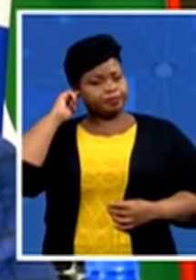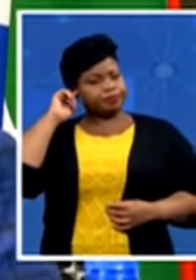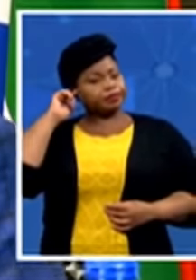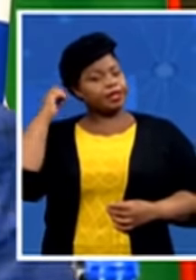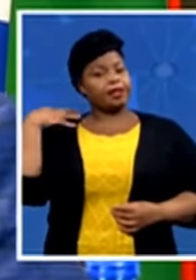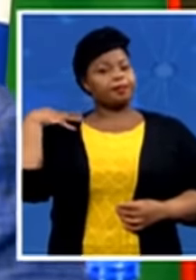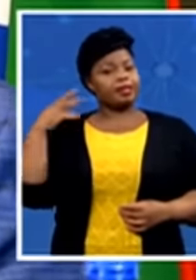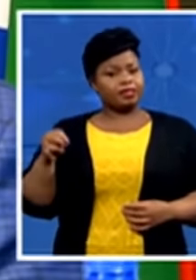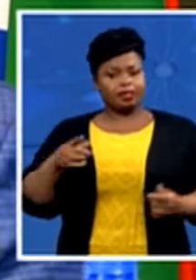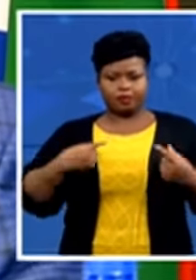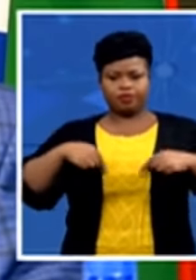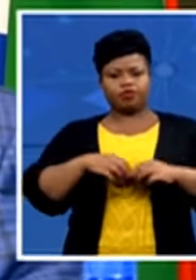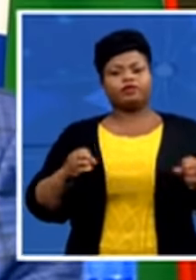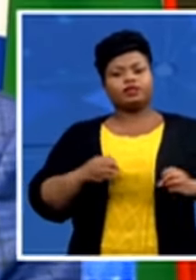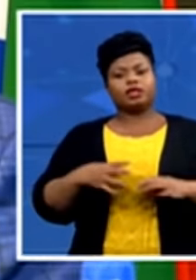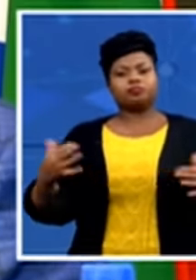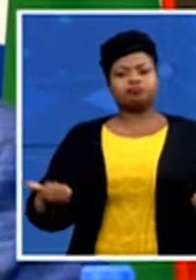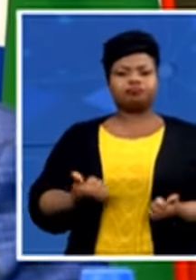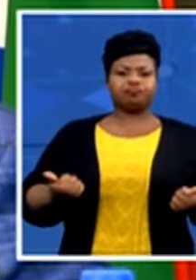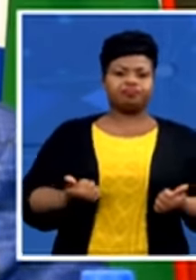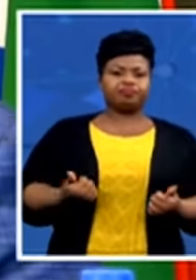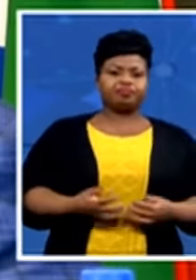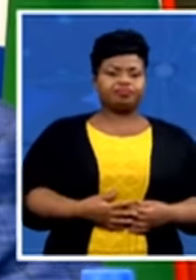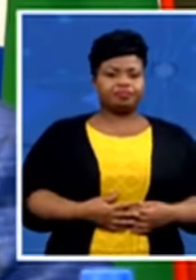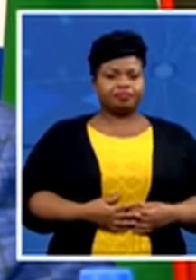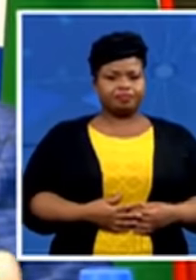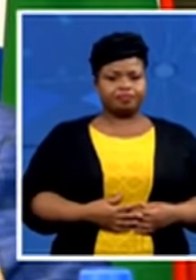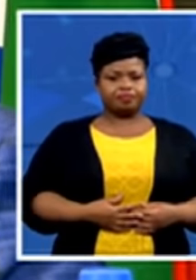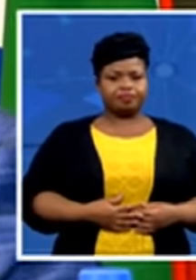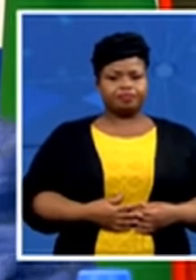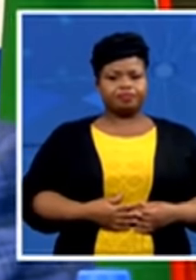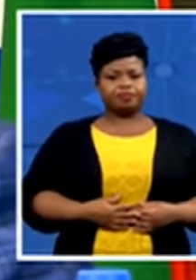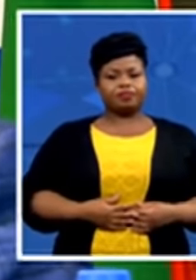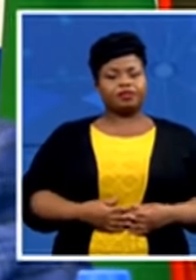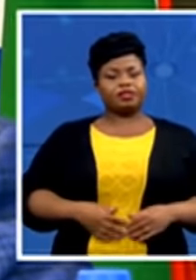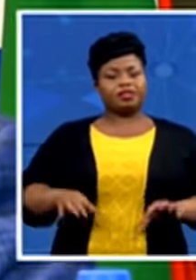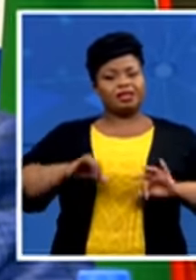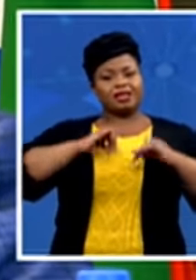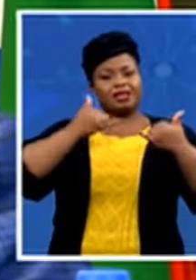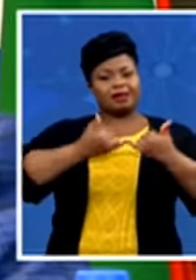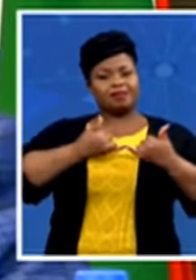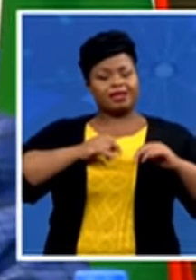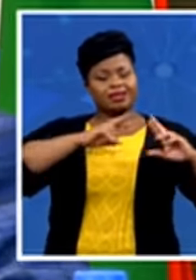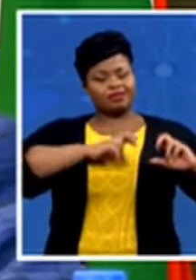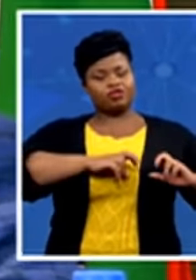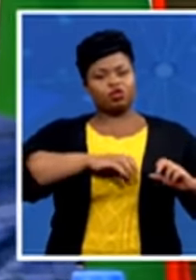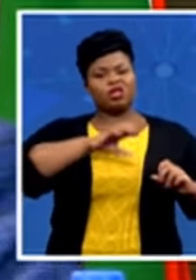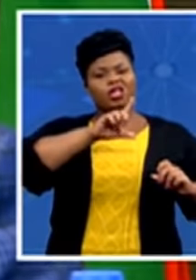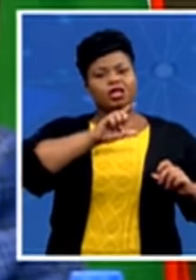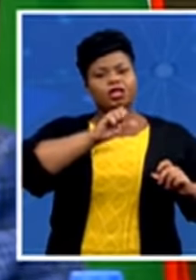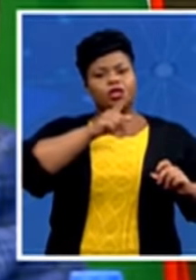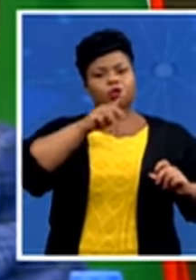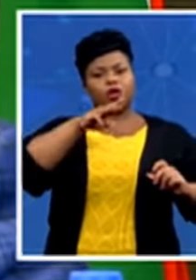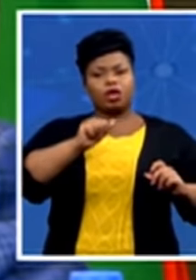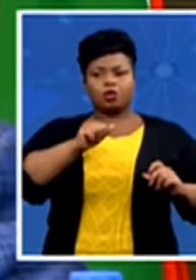and we have given the investigating company some, good period to be able to go deep into this